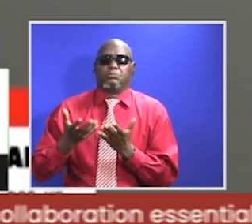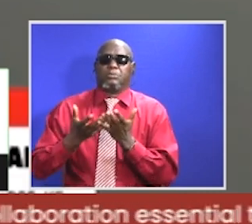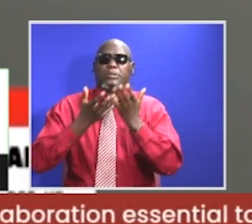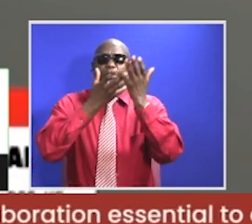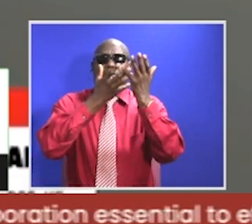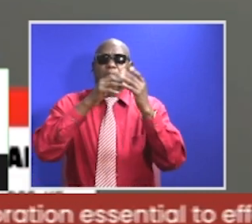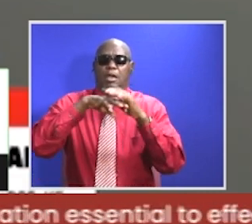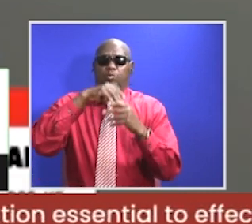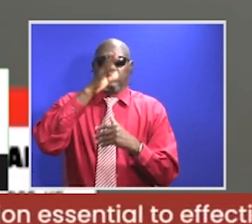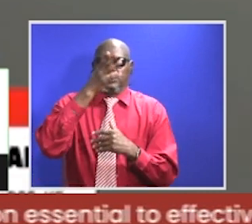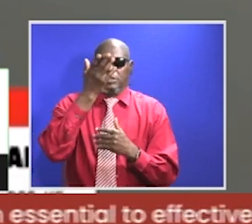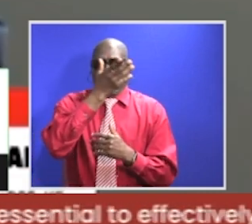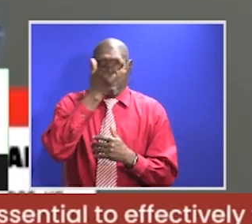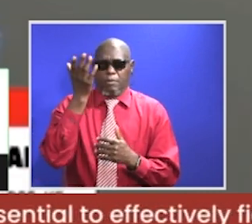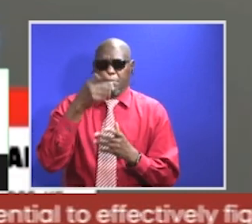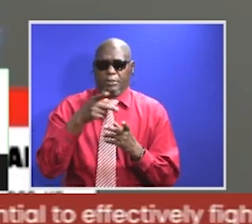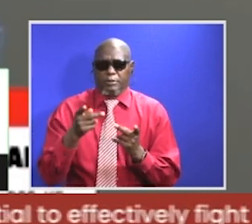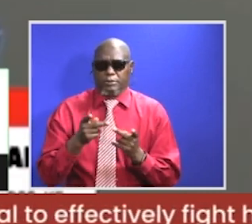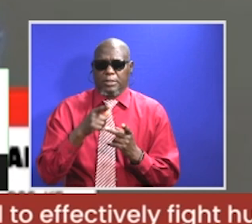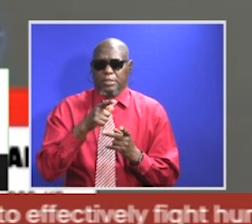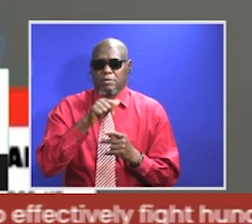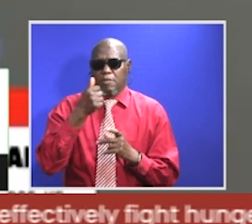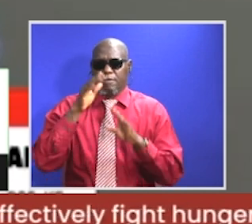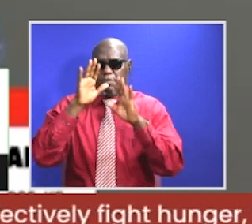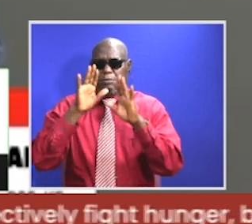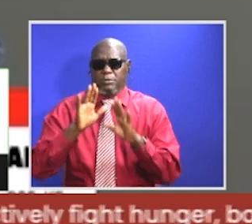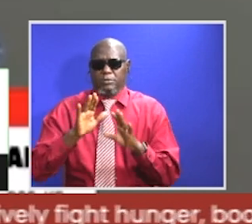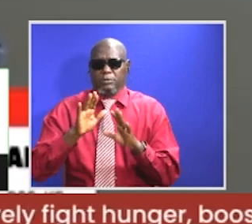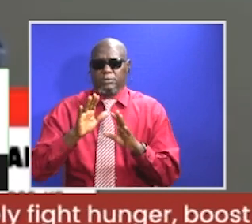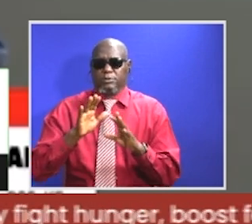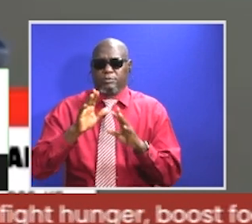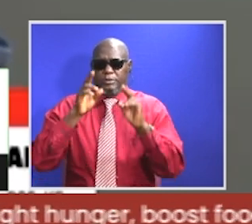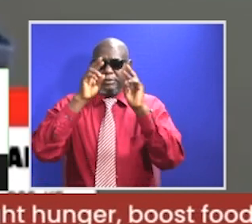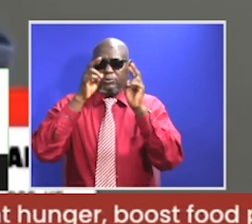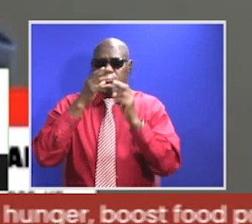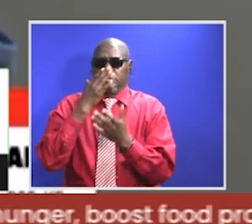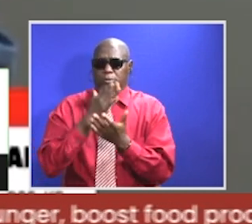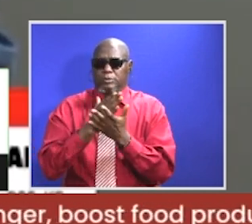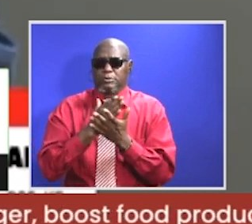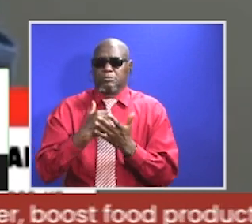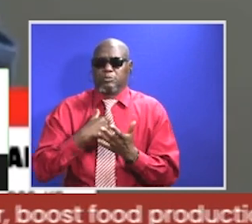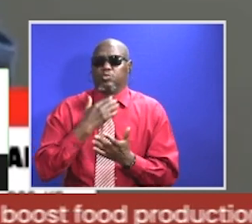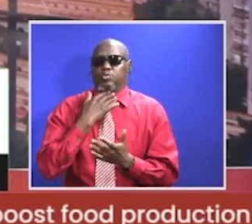to those places. So these are the fundamental issues that I really wanted to say that we want your help.